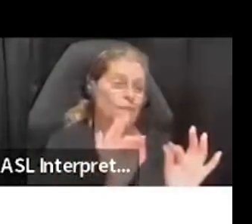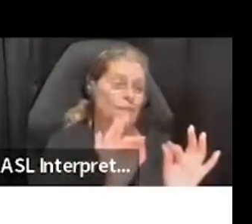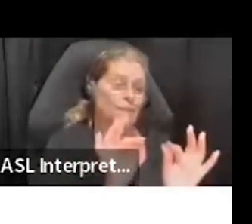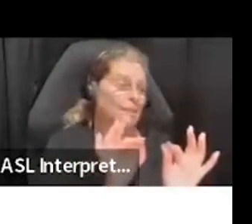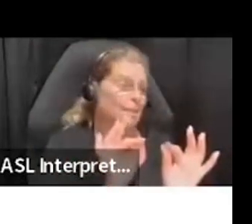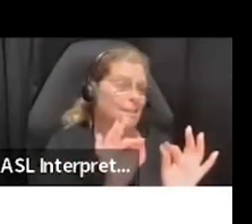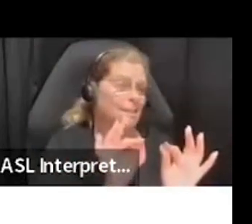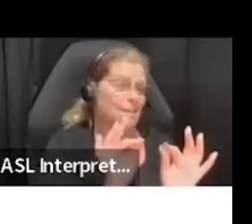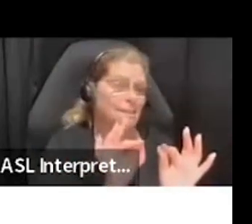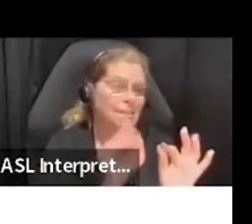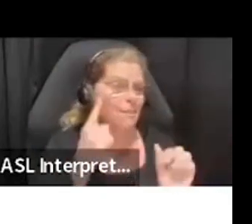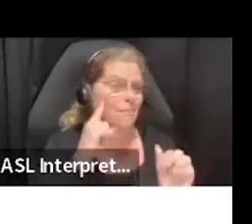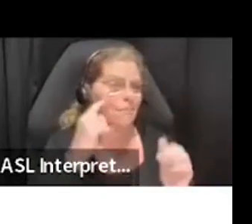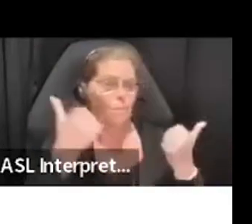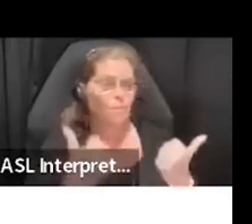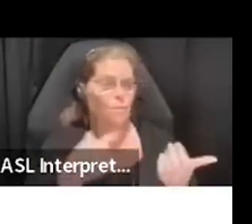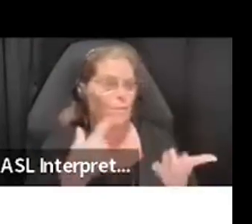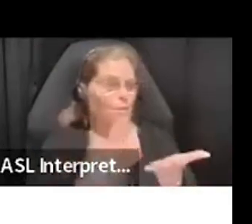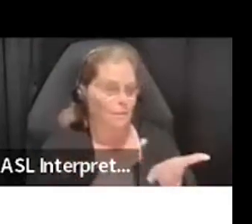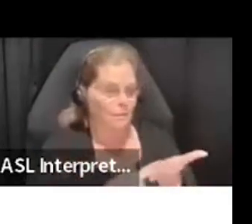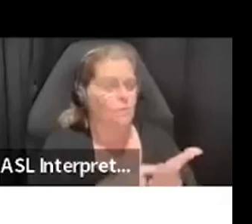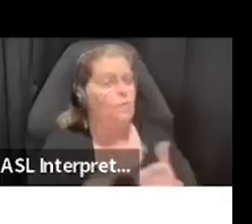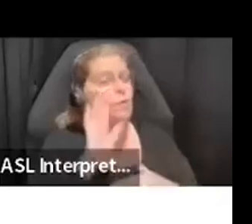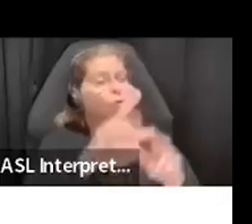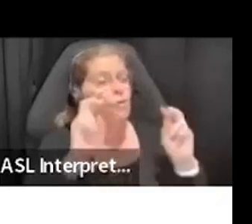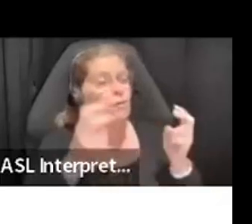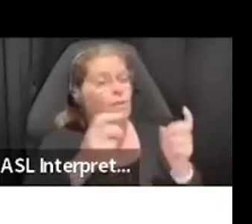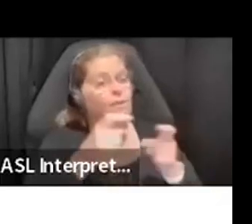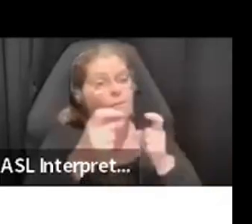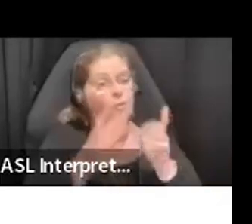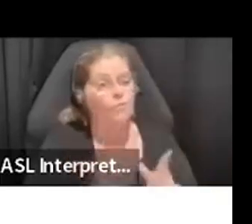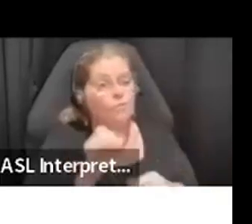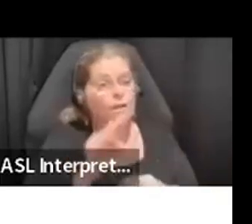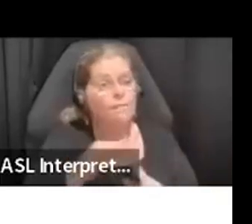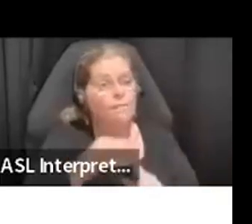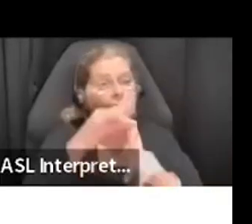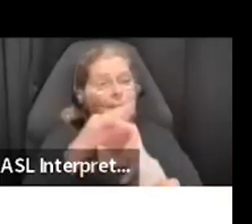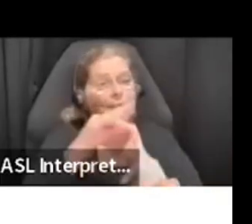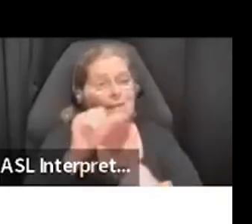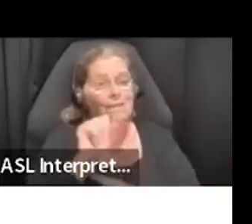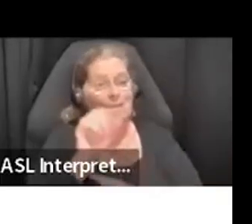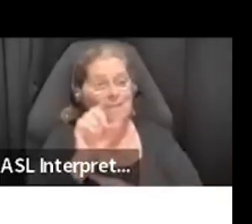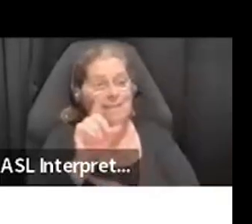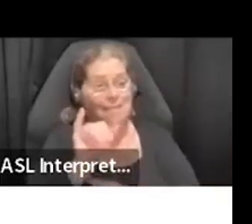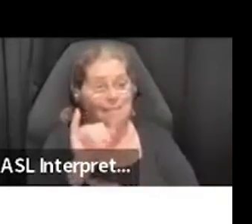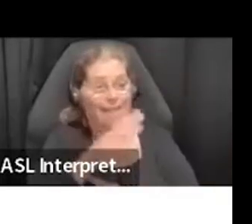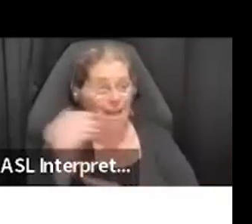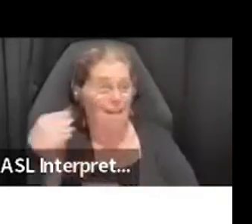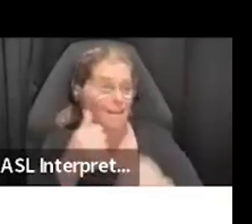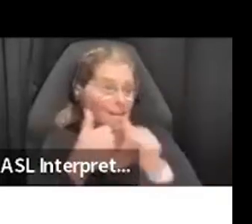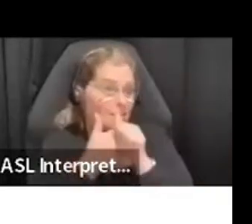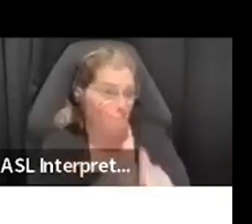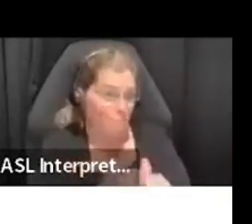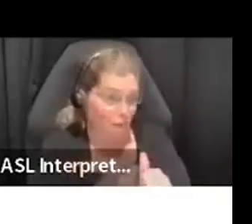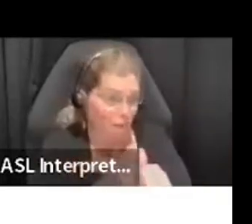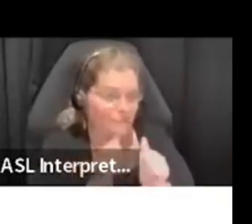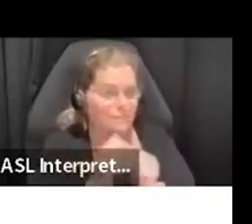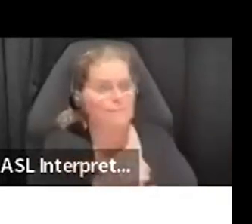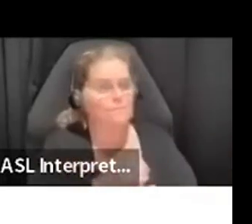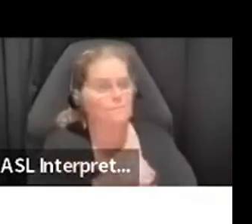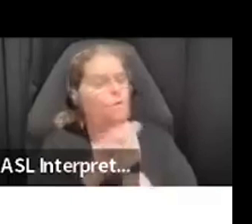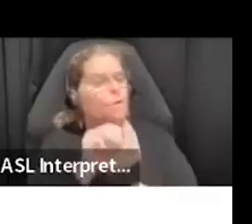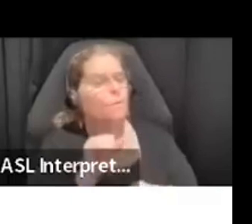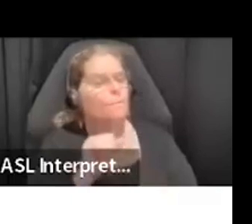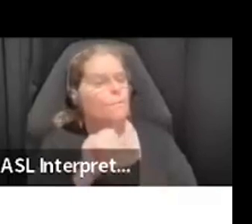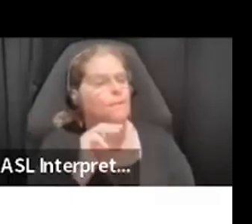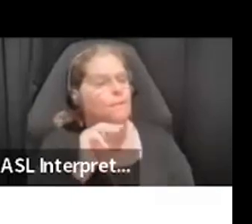designed for today's discussion as a Director of Specially Designed Instruction and Compliance. So, Ms. McGowan, your thoughts on